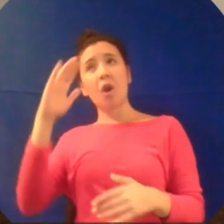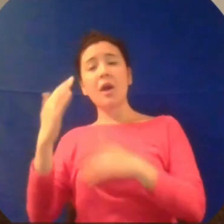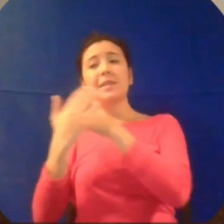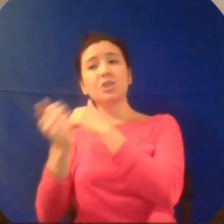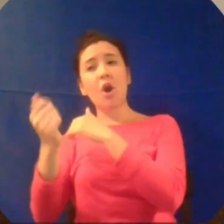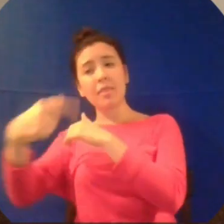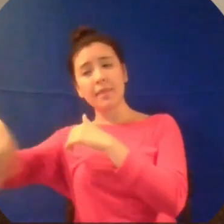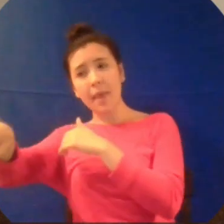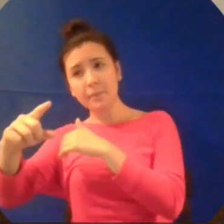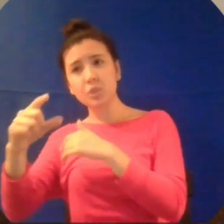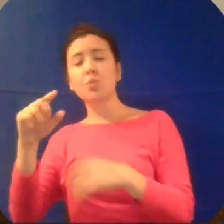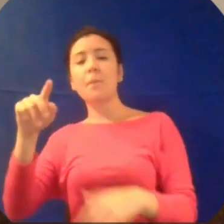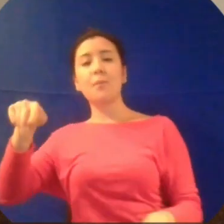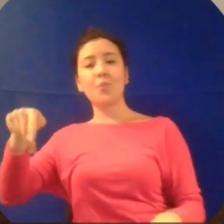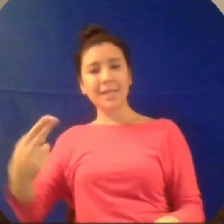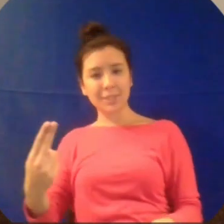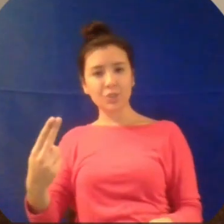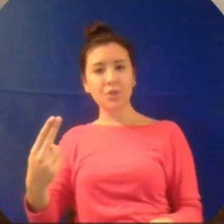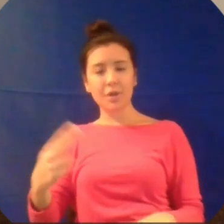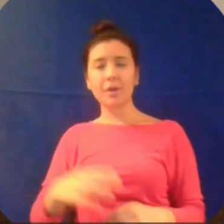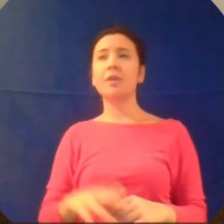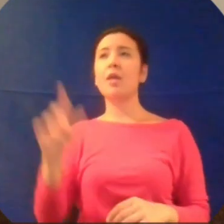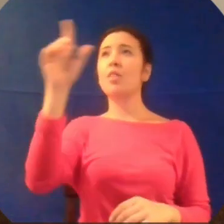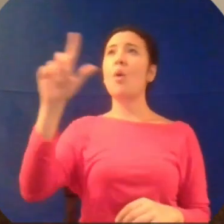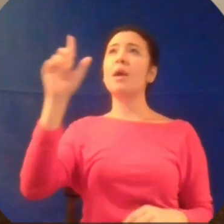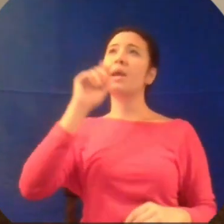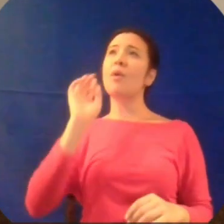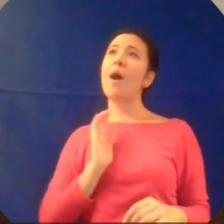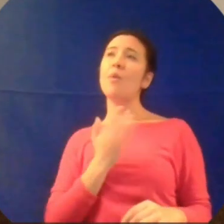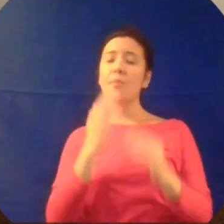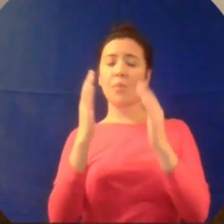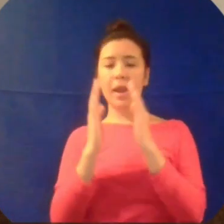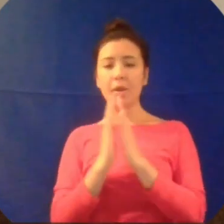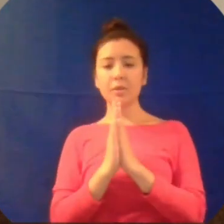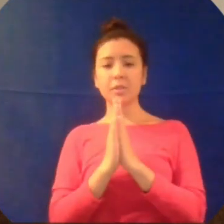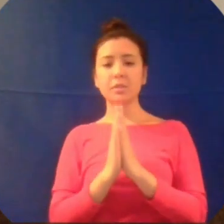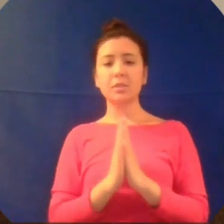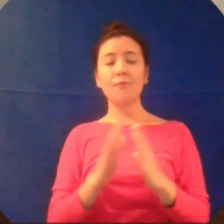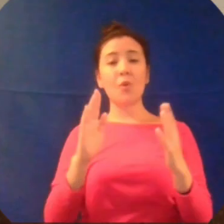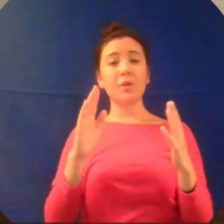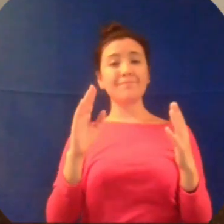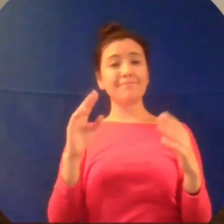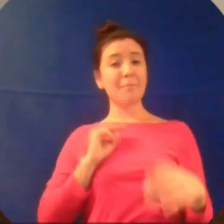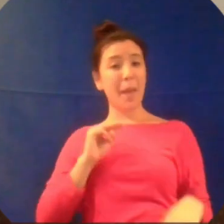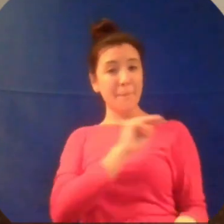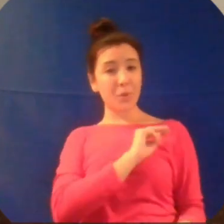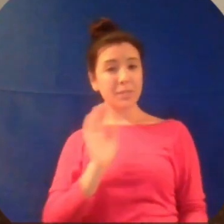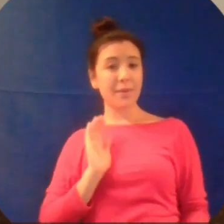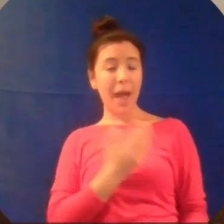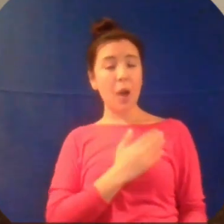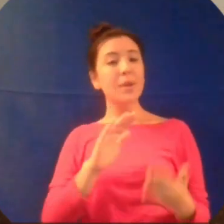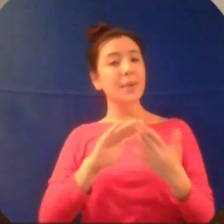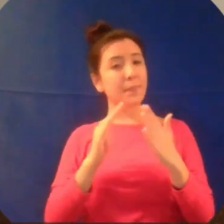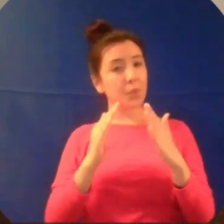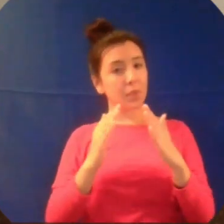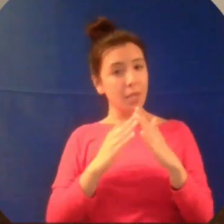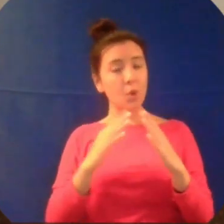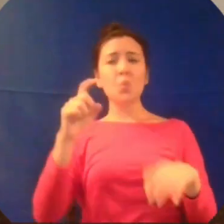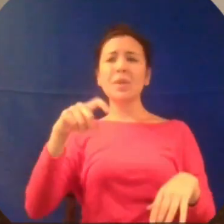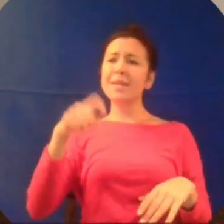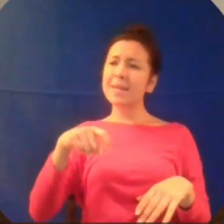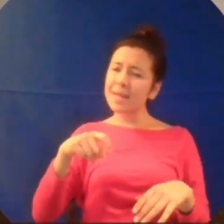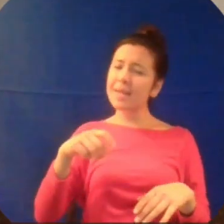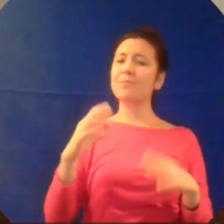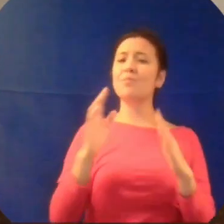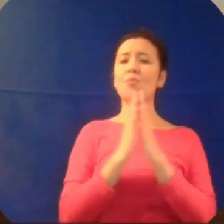priesthood. We pray to the Lord. Lord, hear our prayer. For the members of our community that are in need of prayer and whose